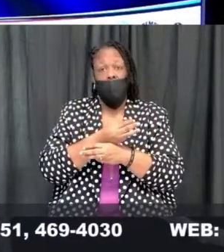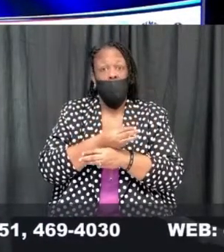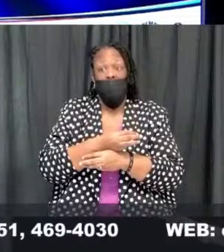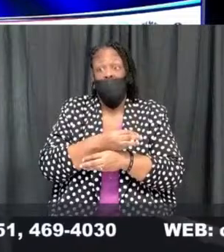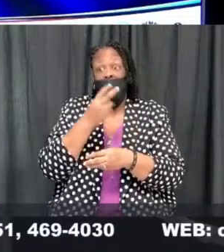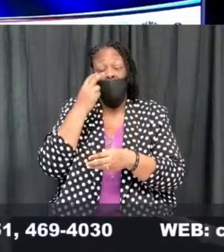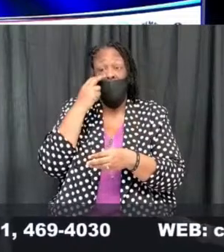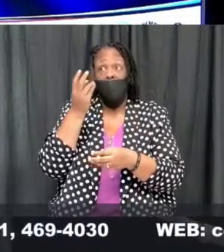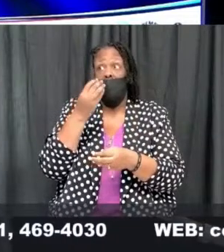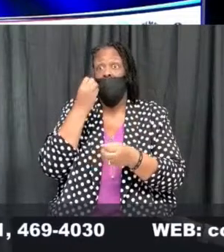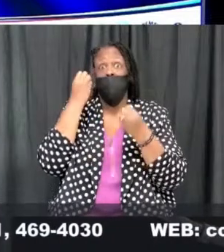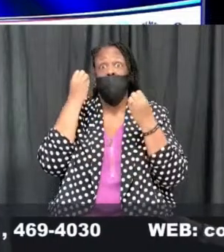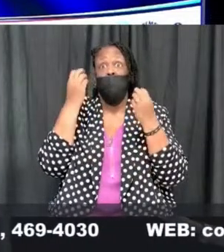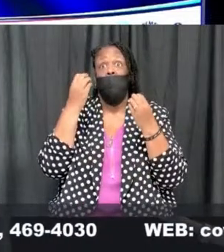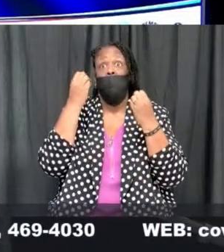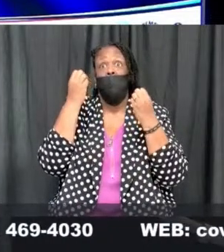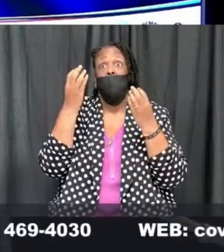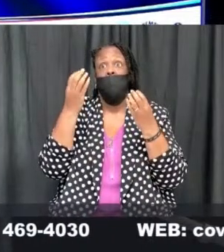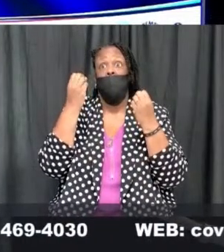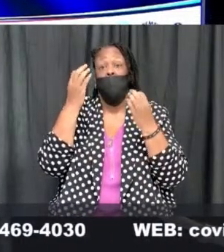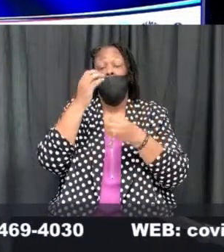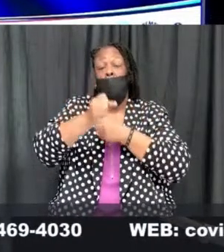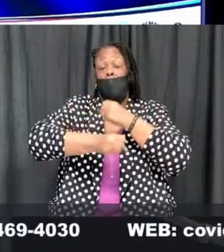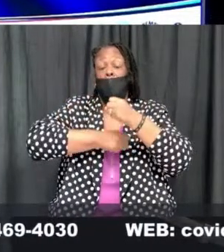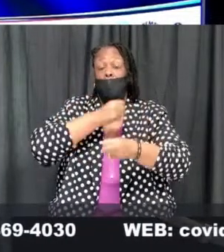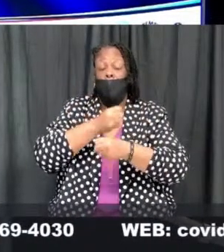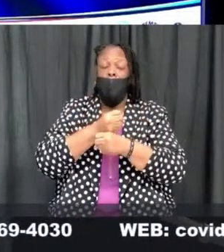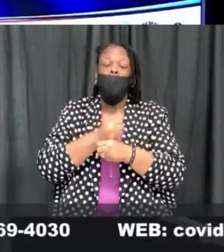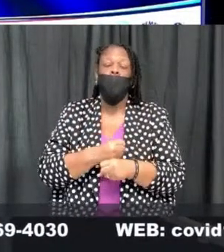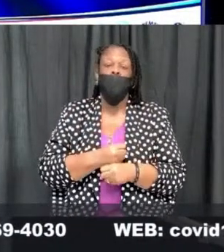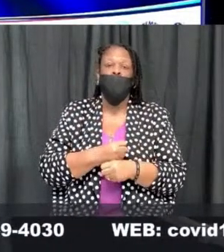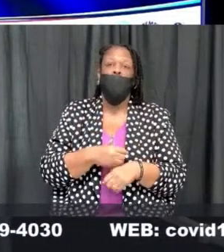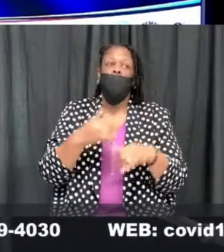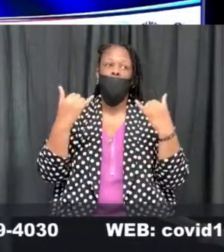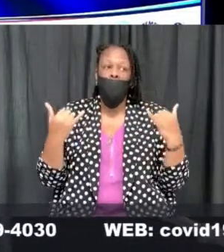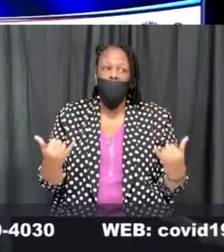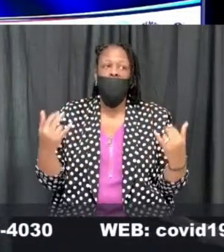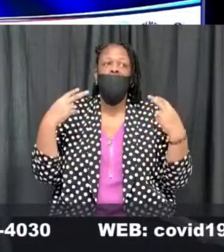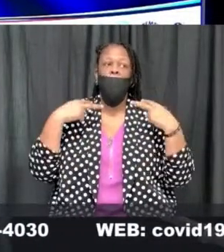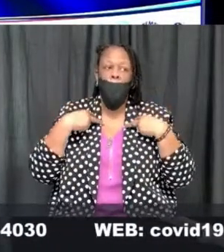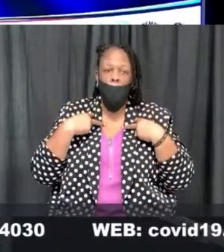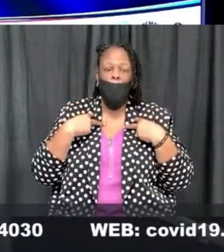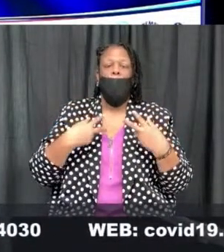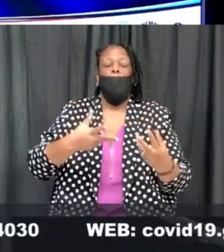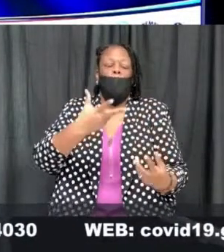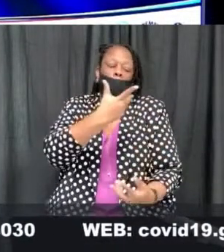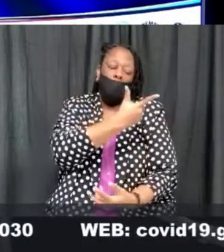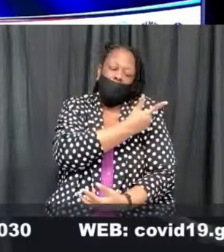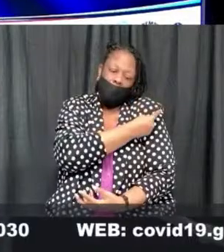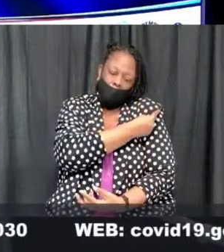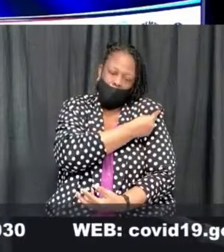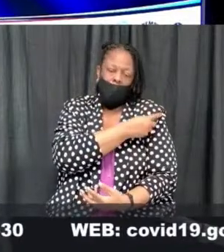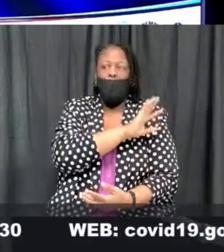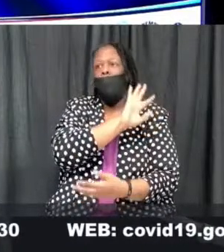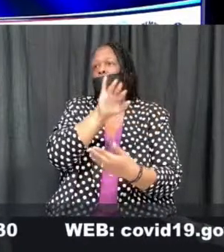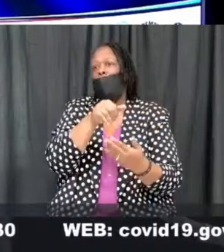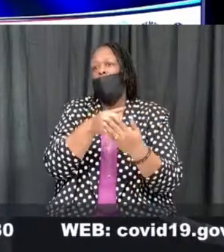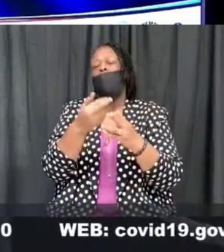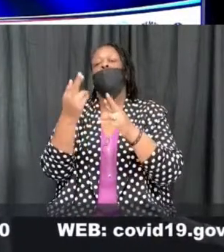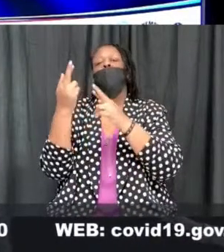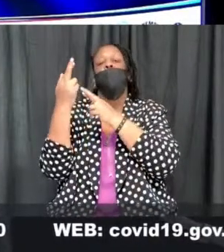in a century. Now that the vaccines are here, of course, we have a